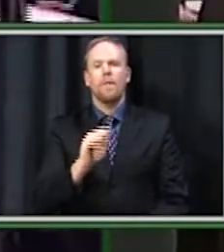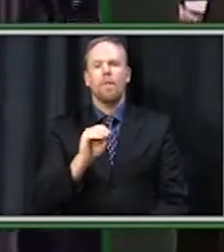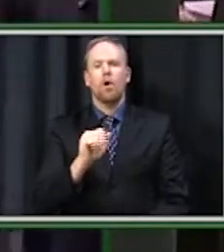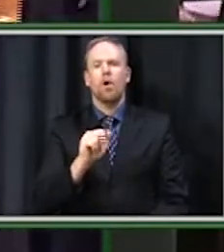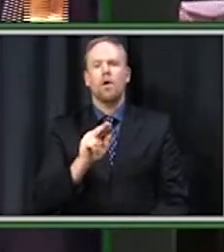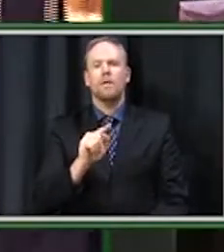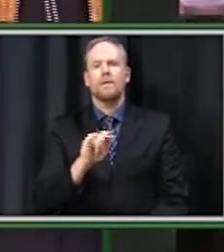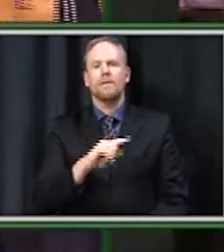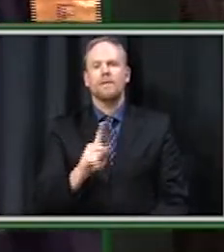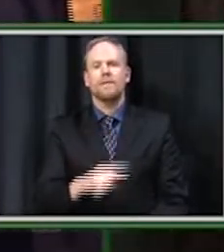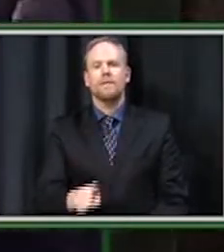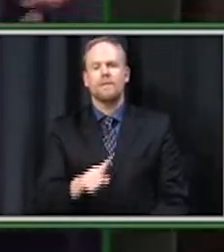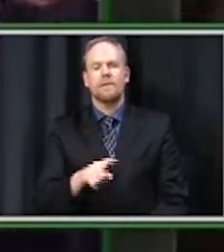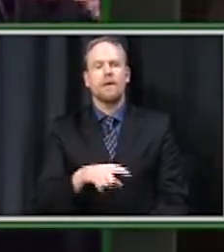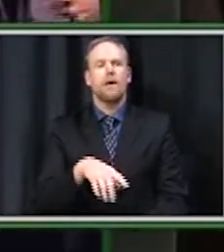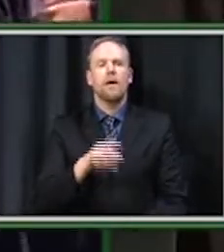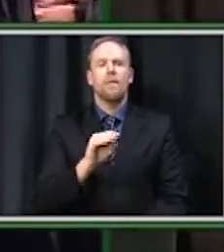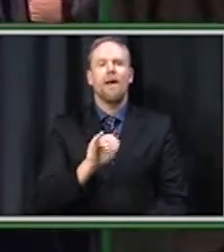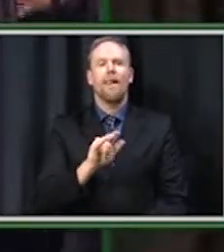Miles Andrews.